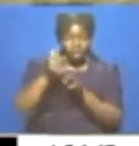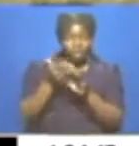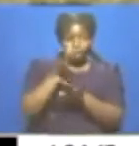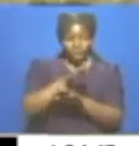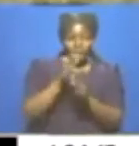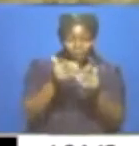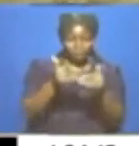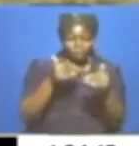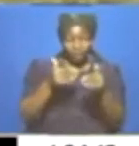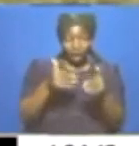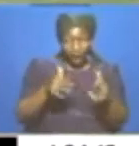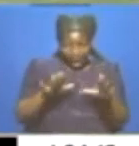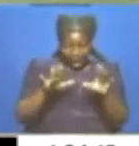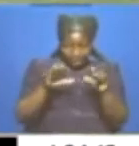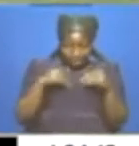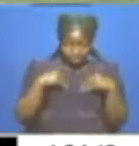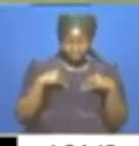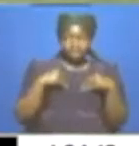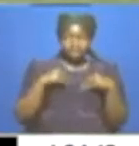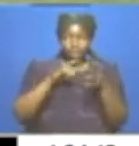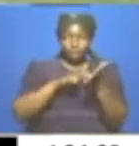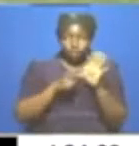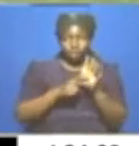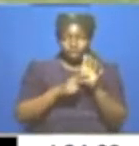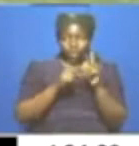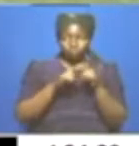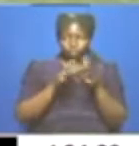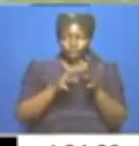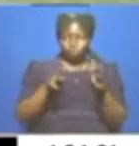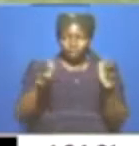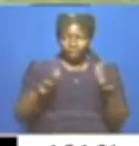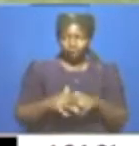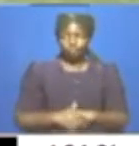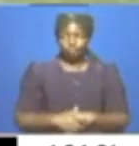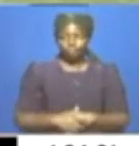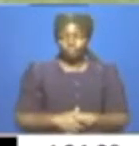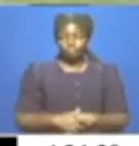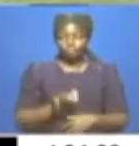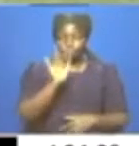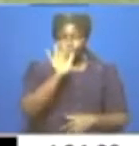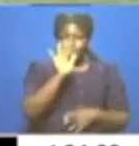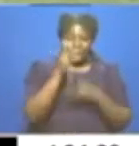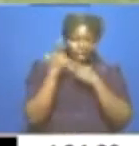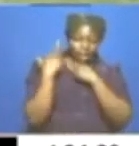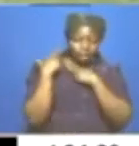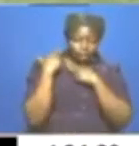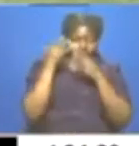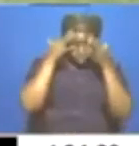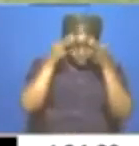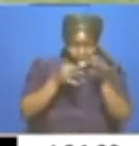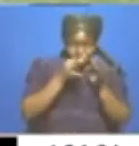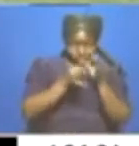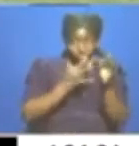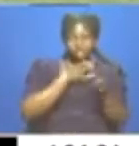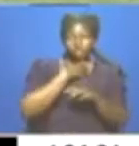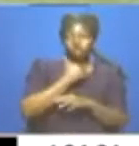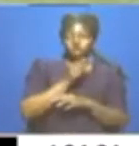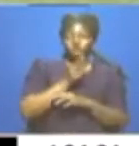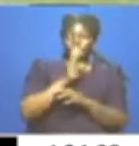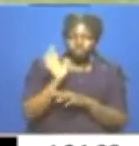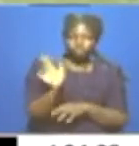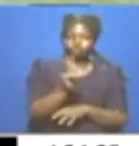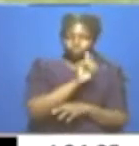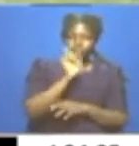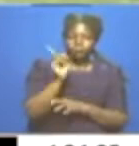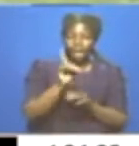the expansion of the project. It is up to them to decide whether they want irrigation development, or if